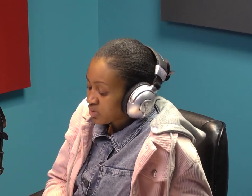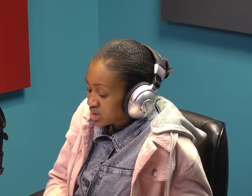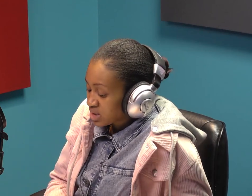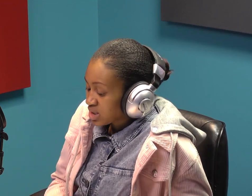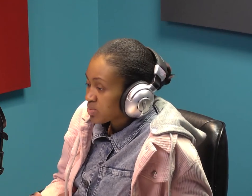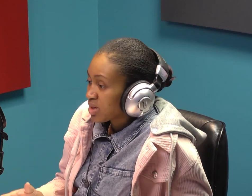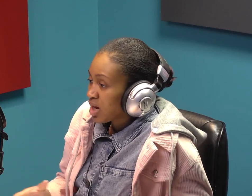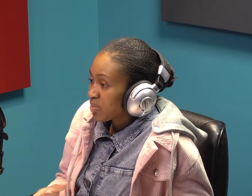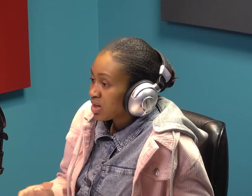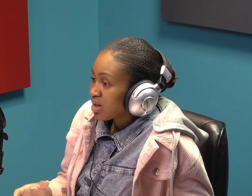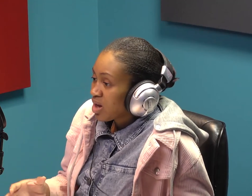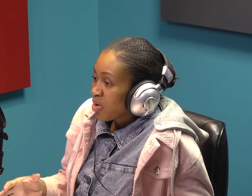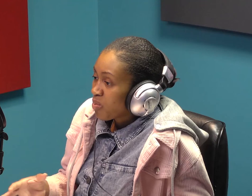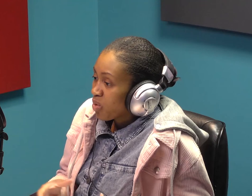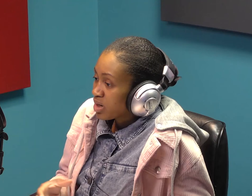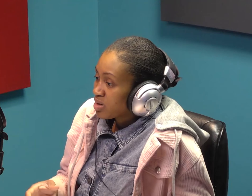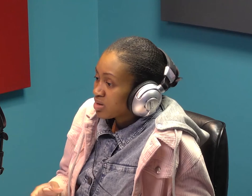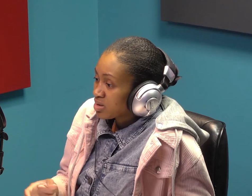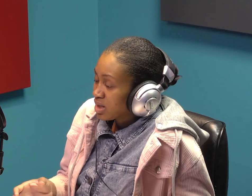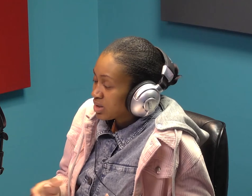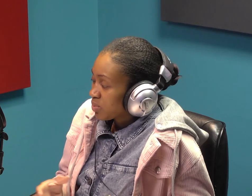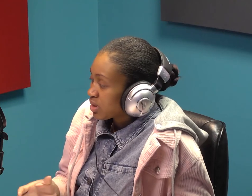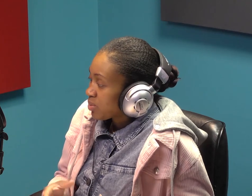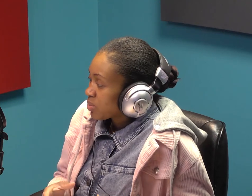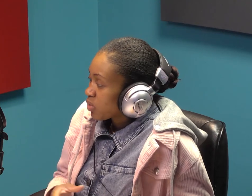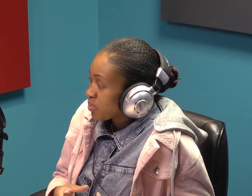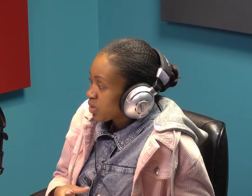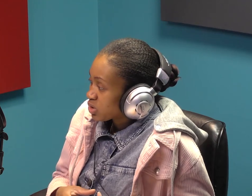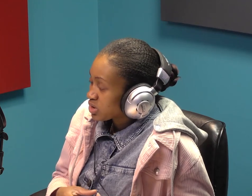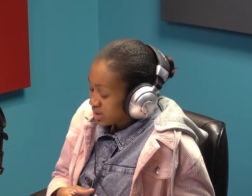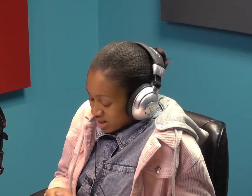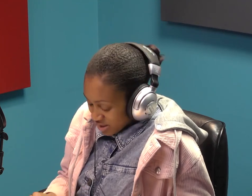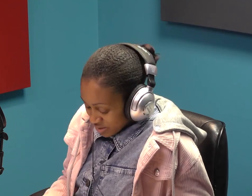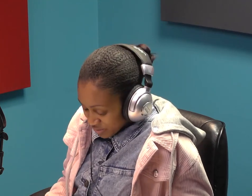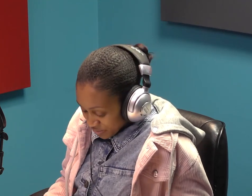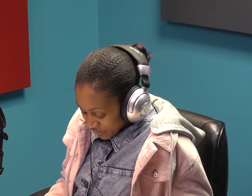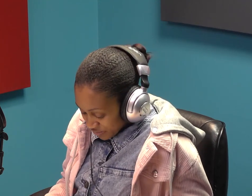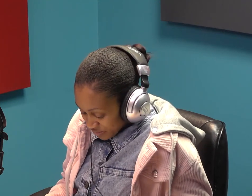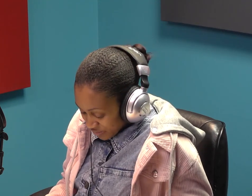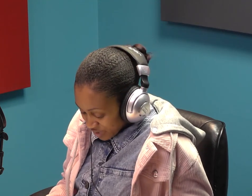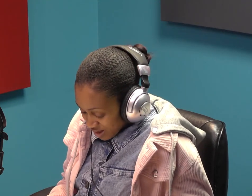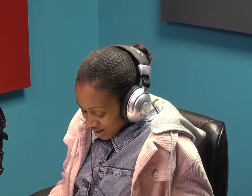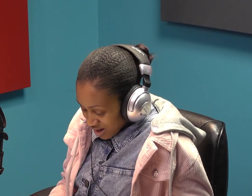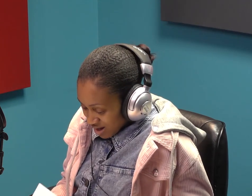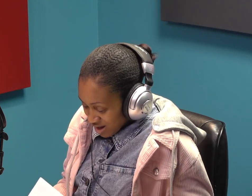cultural differences, it's becoming more, like they're becoming more emerged together.